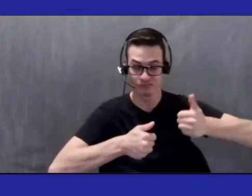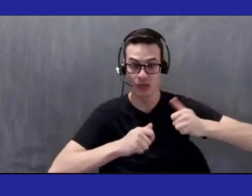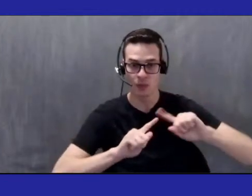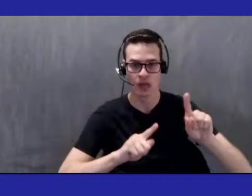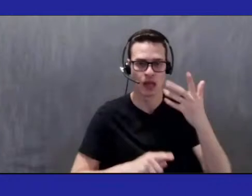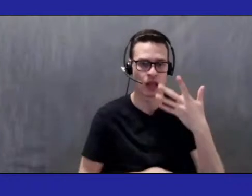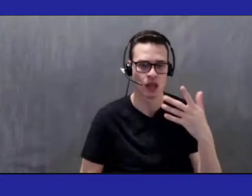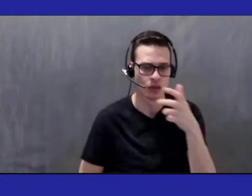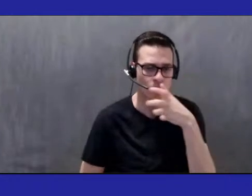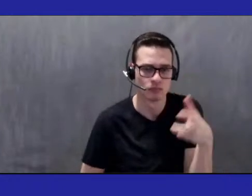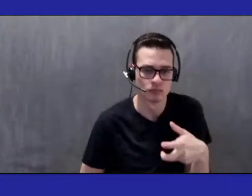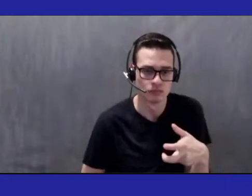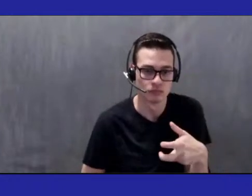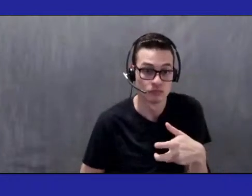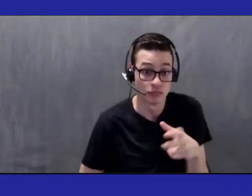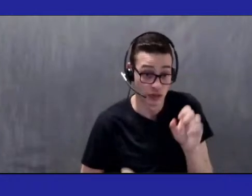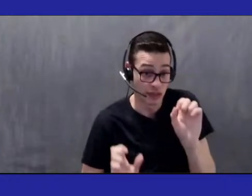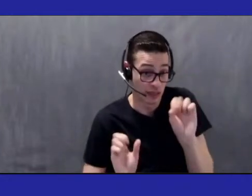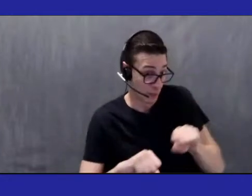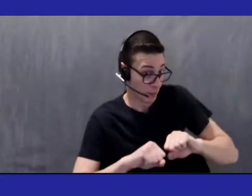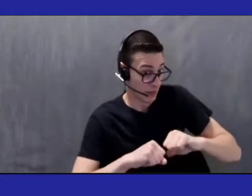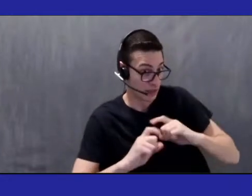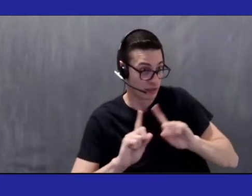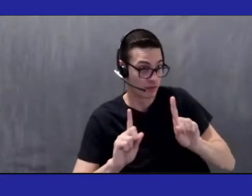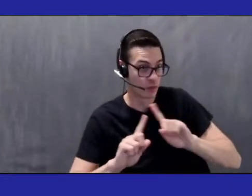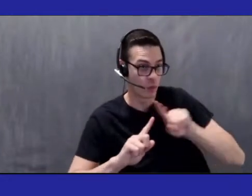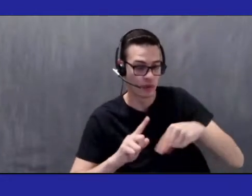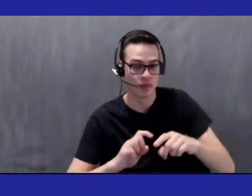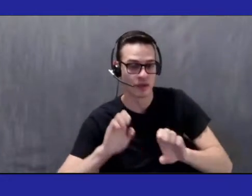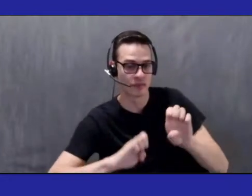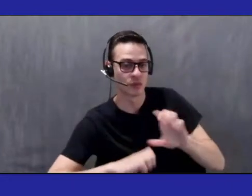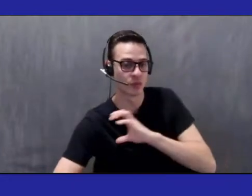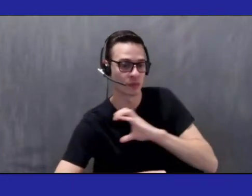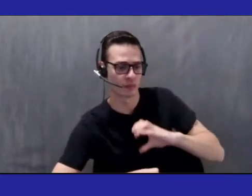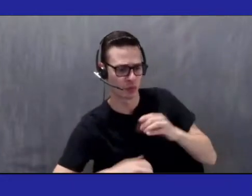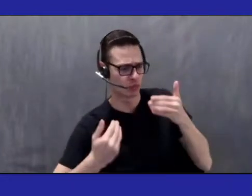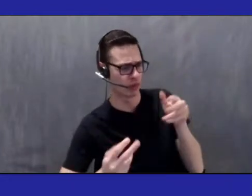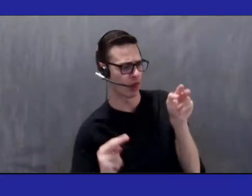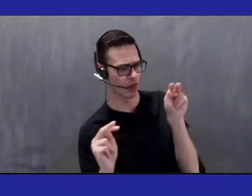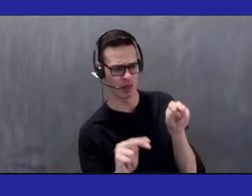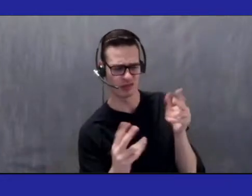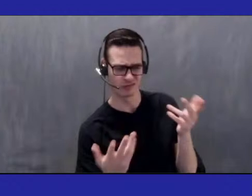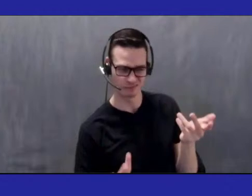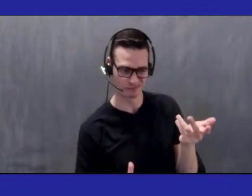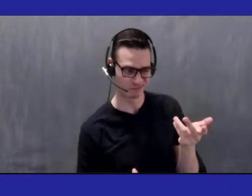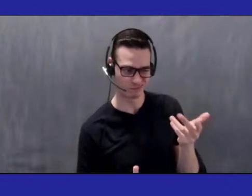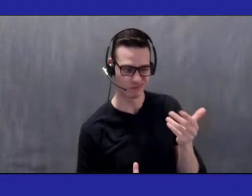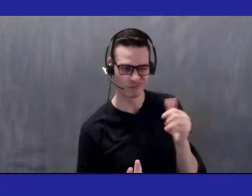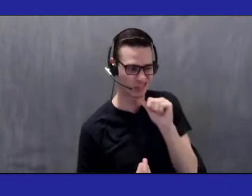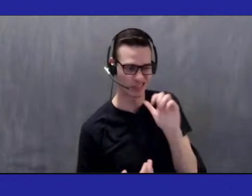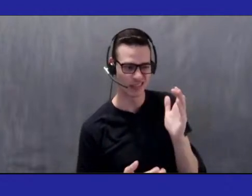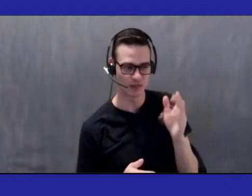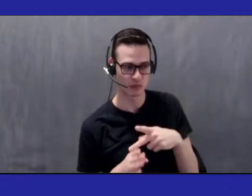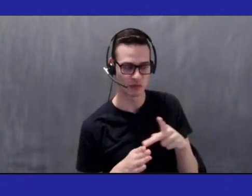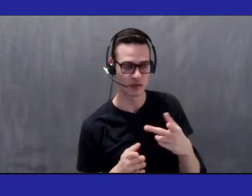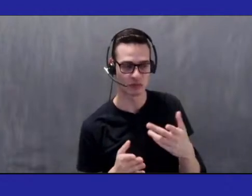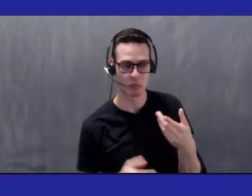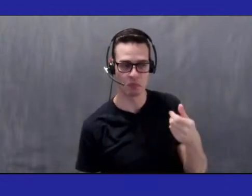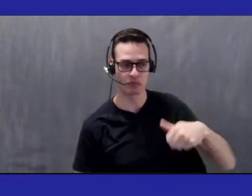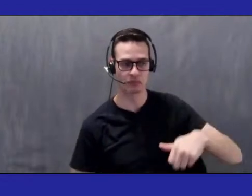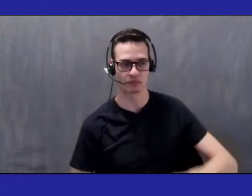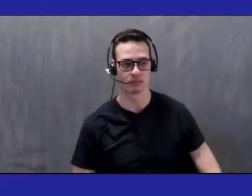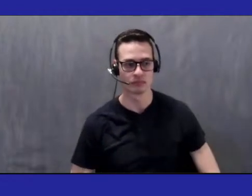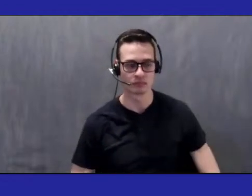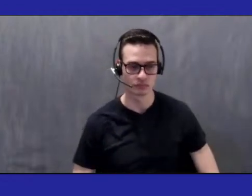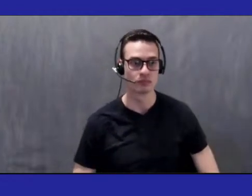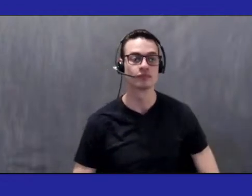that really can make a difference when the evaluation committee looks at the document. It just doesn't look as professional. And then the other thing that's